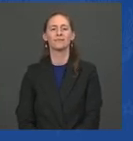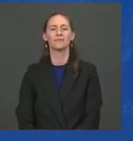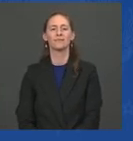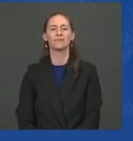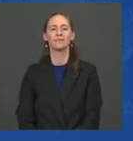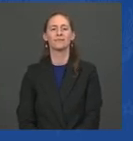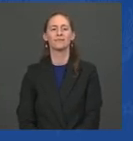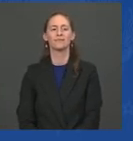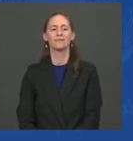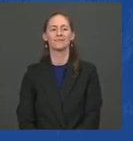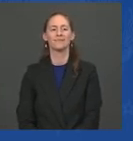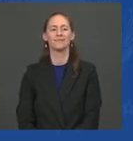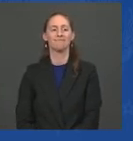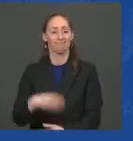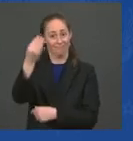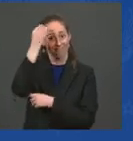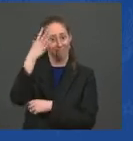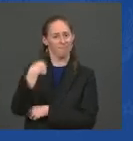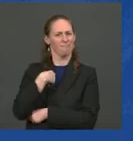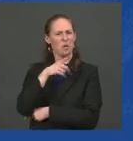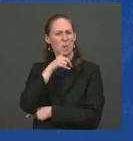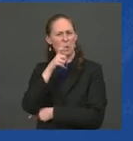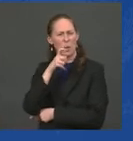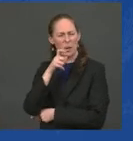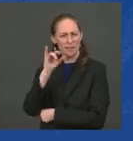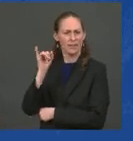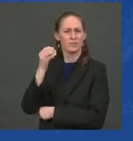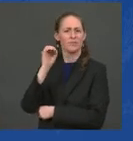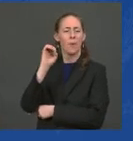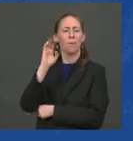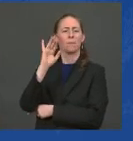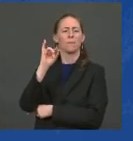My name is Joe Biden. I am Jill Biden's husband.